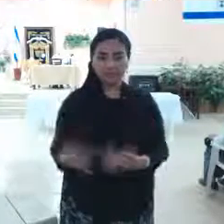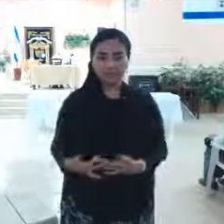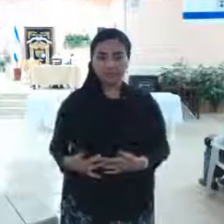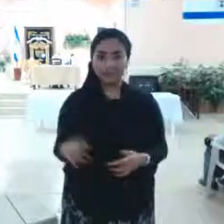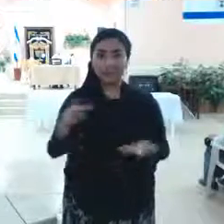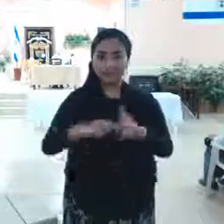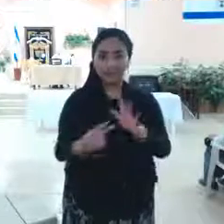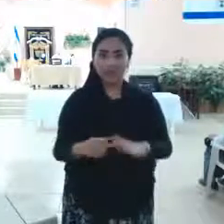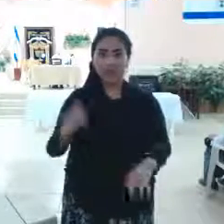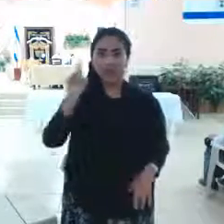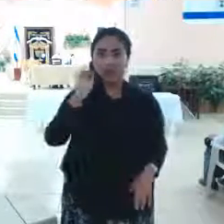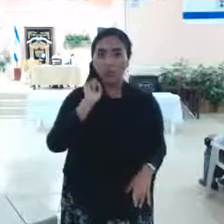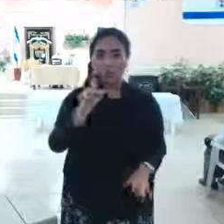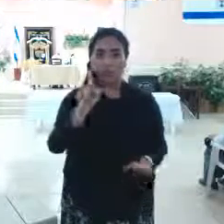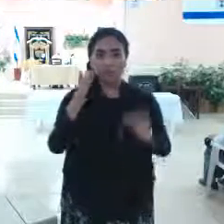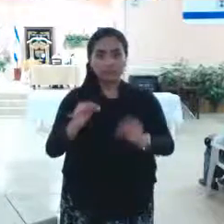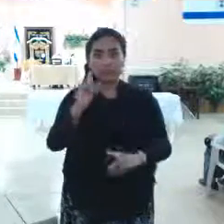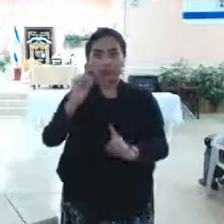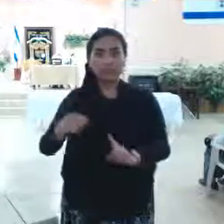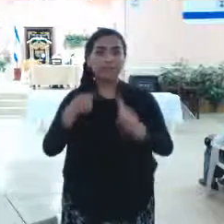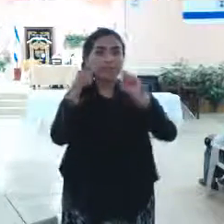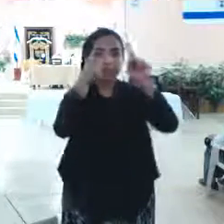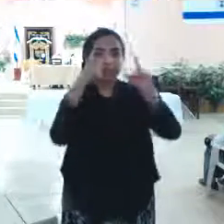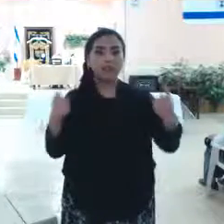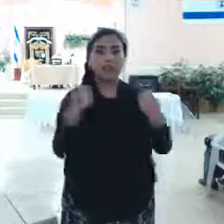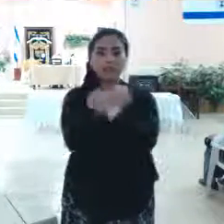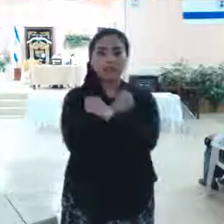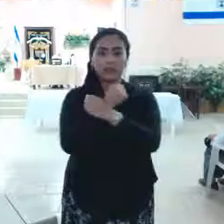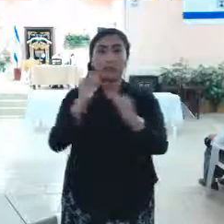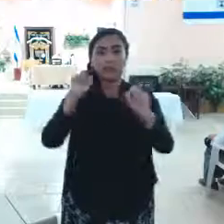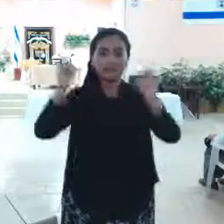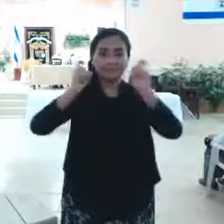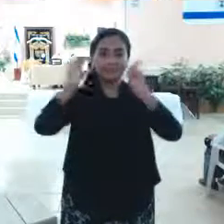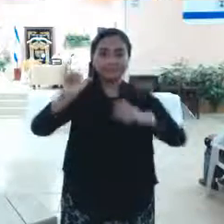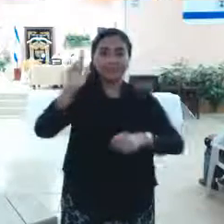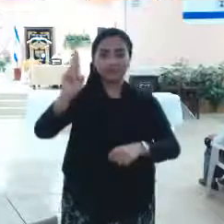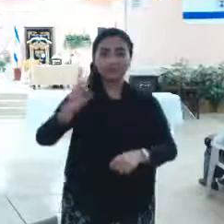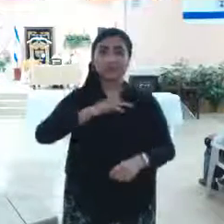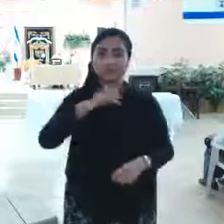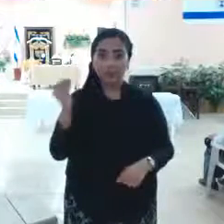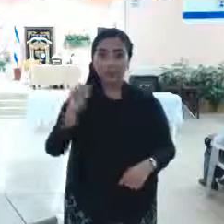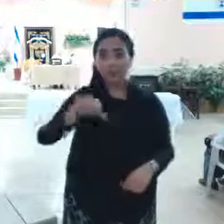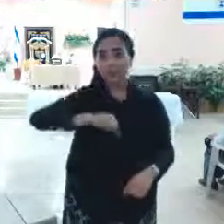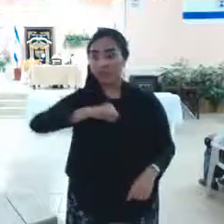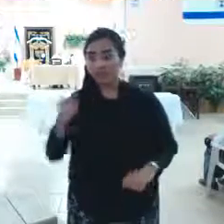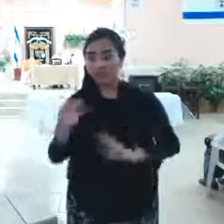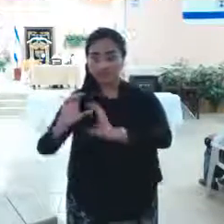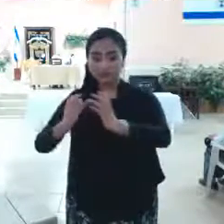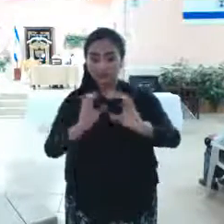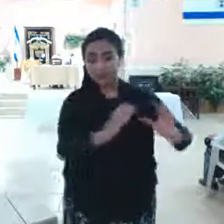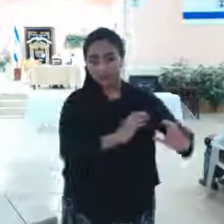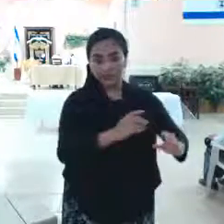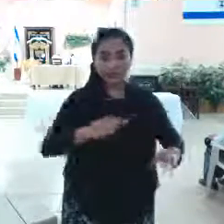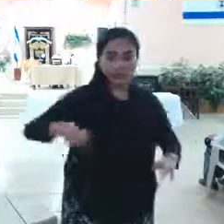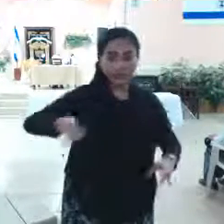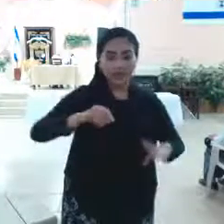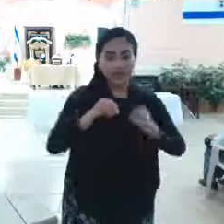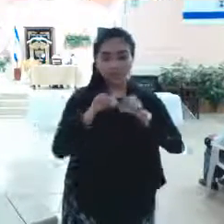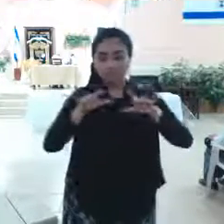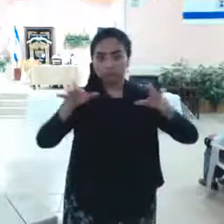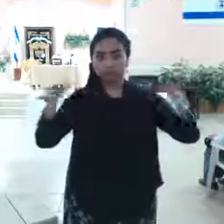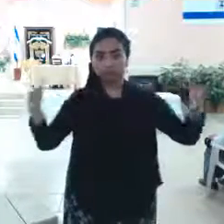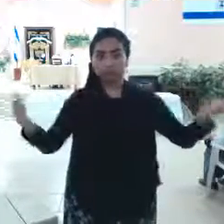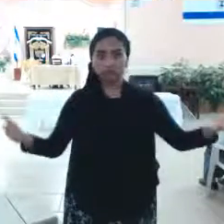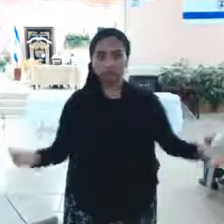heart, with one purpose, to praise Yahweh. And the other tribes, they were